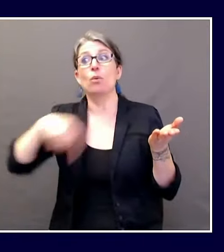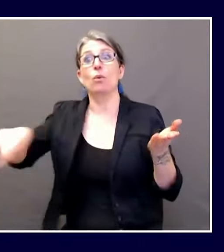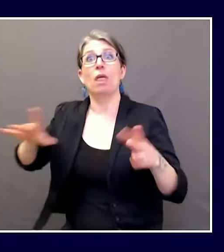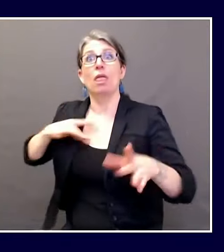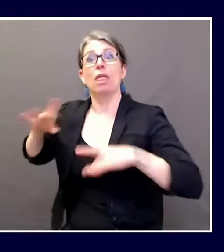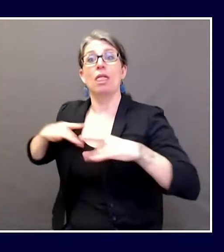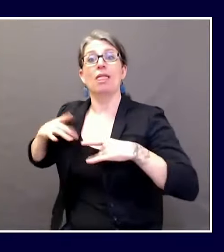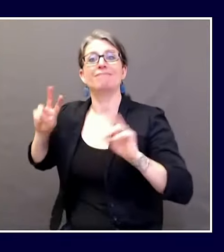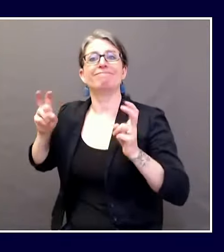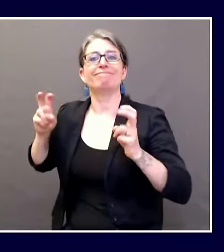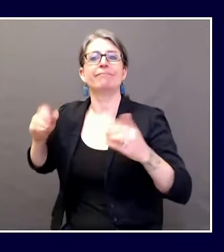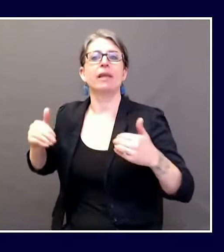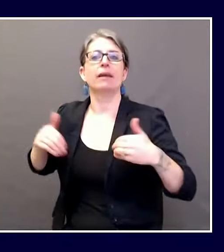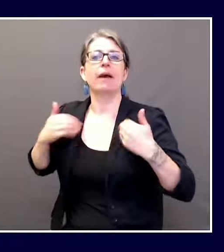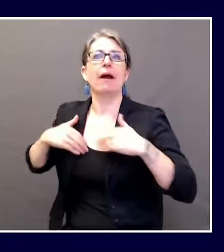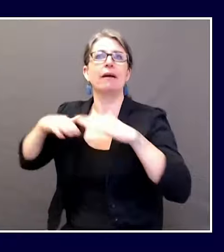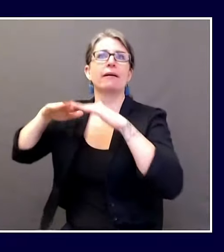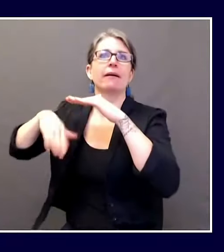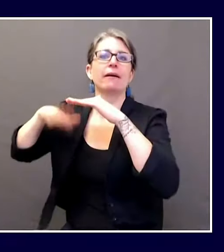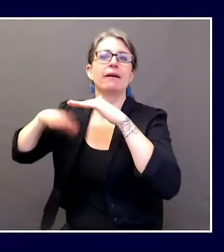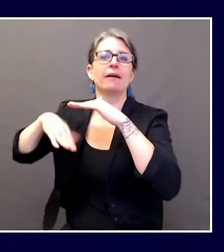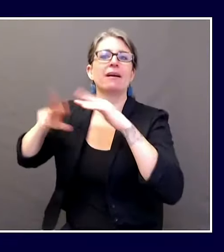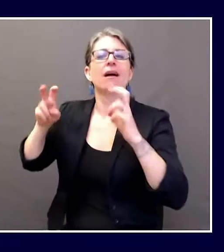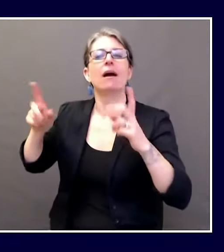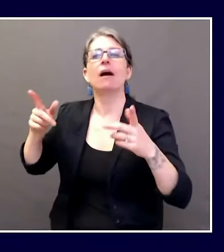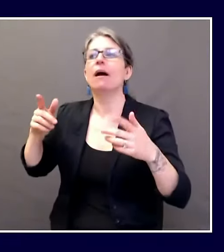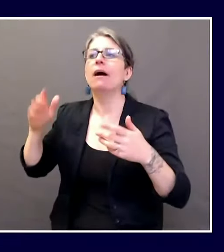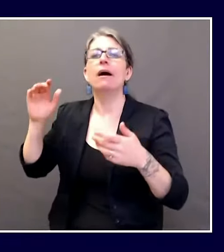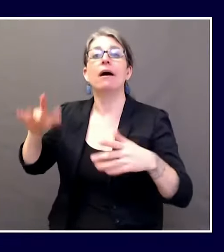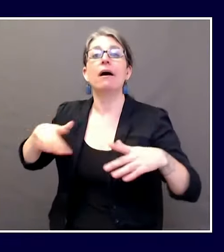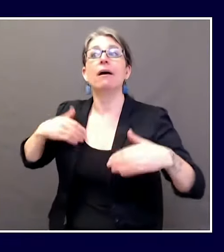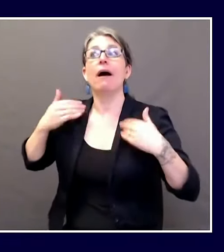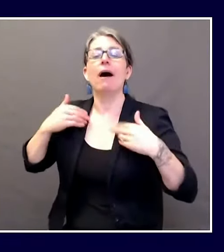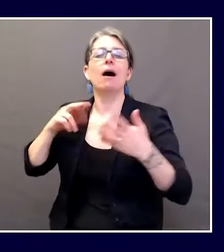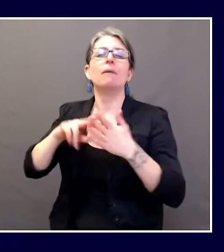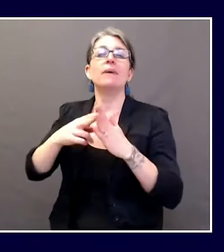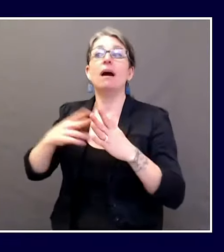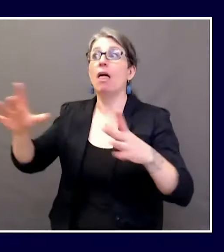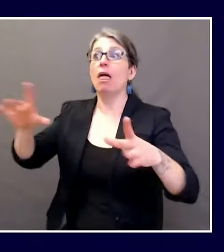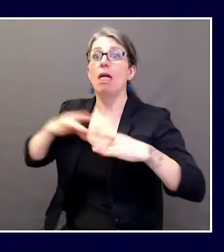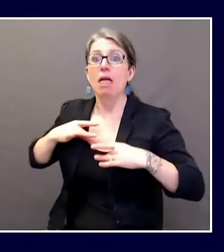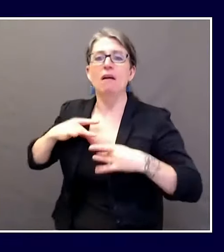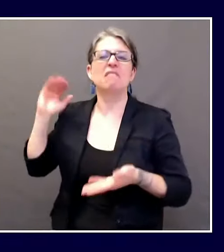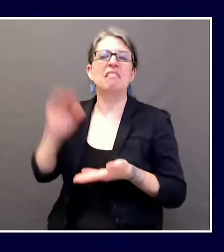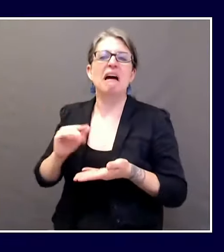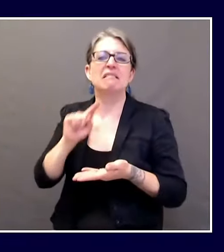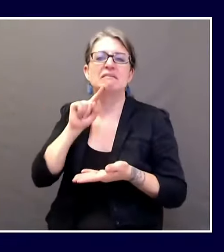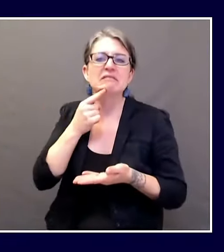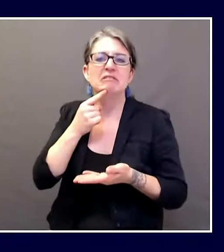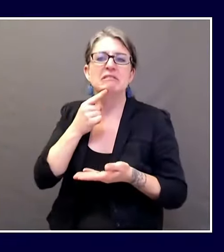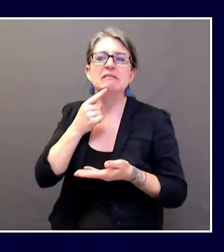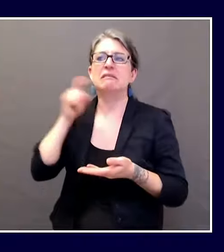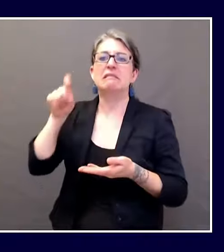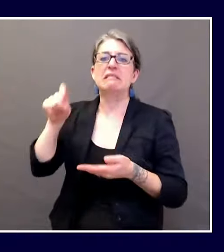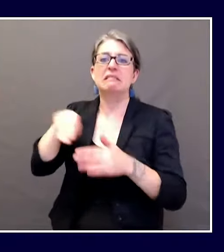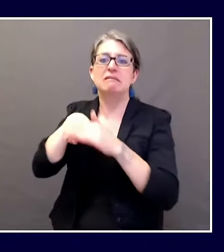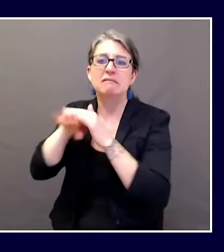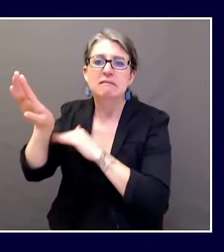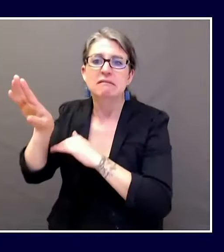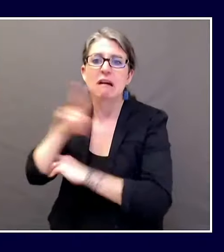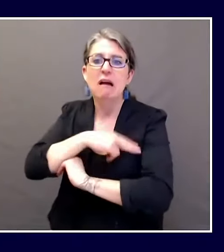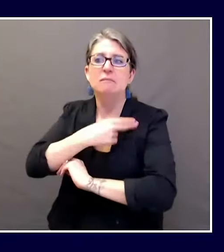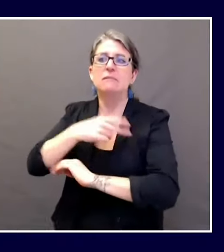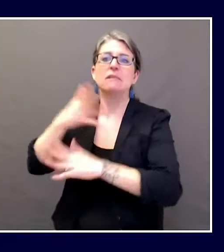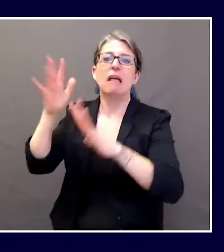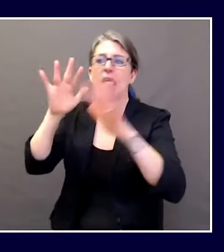there a corollary there? Yes, indeed. No, you are correct, Patrick. By focusing on Governor Mills's strategy to protect the